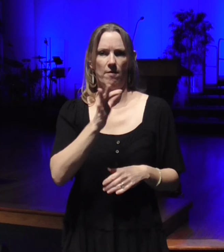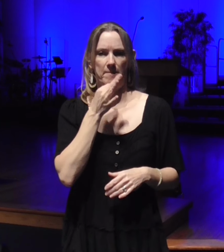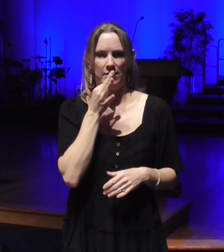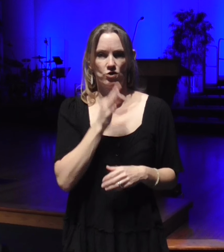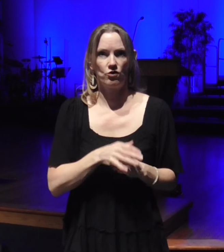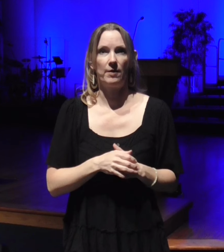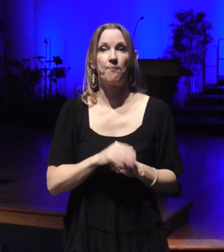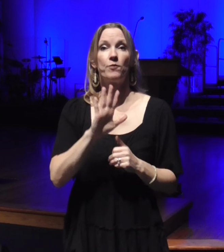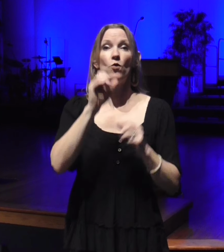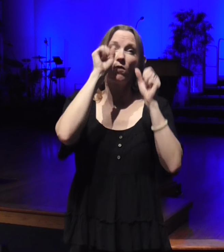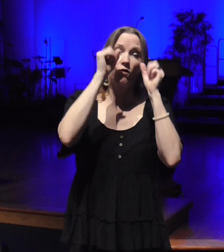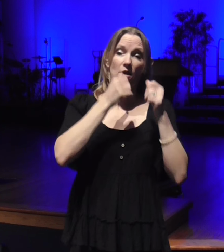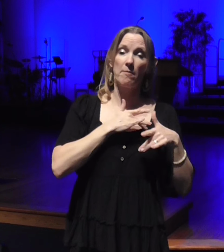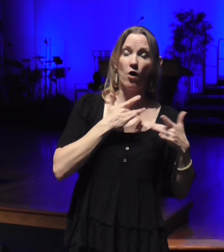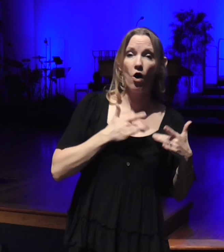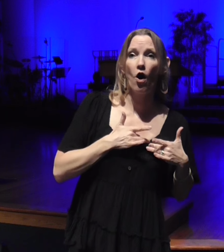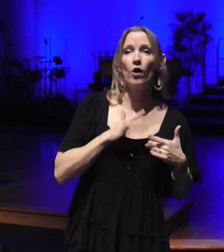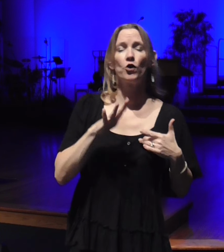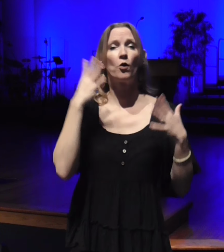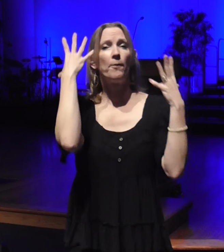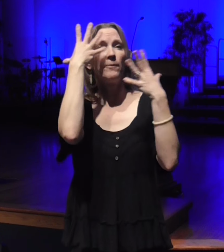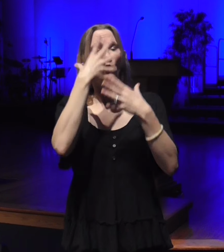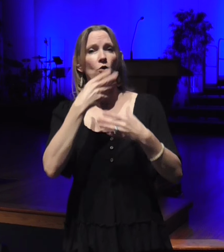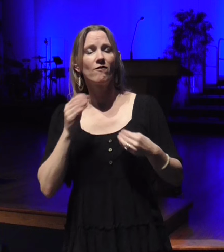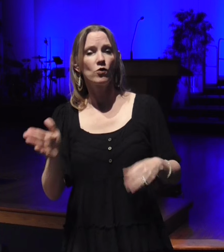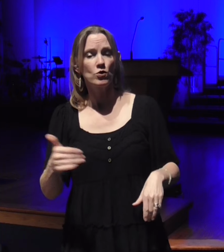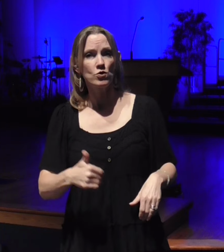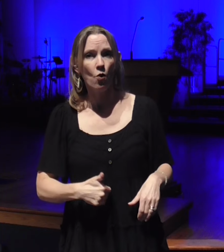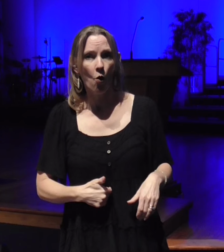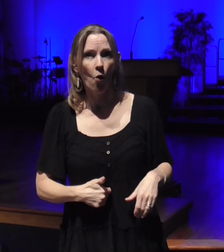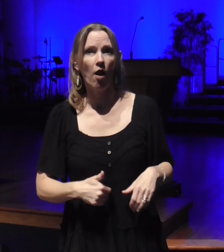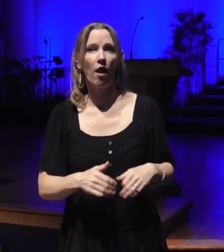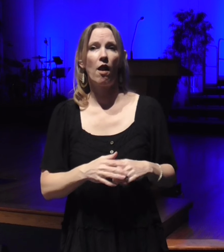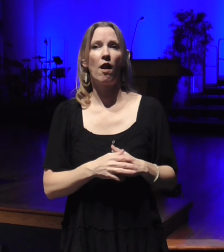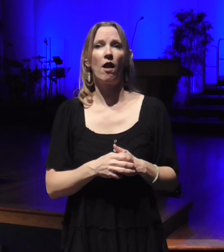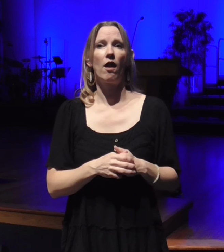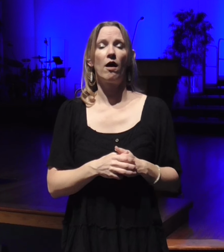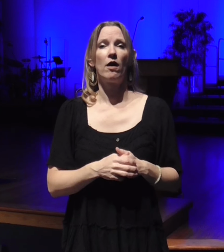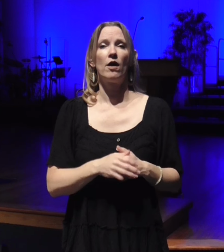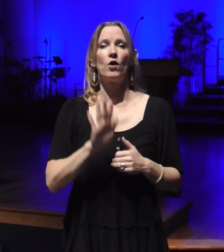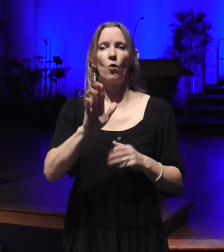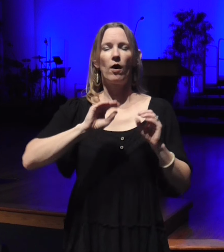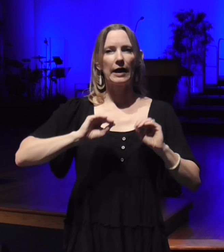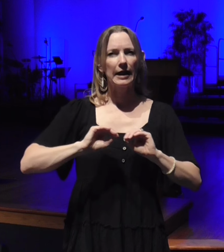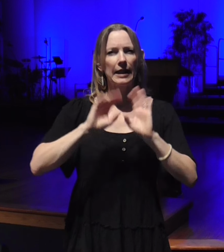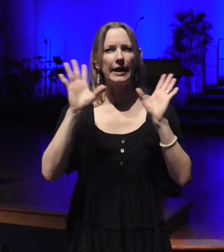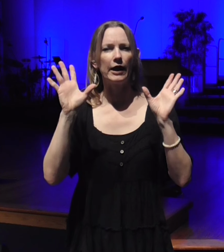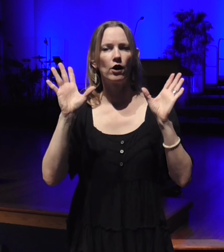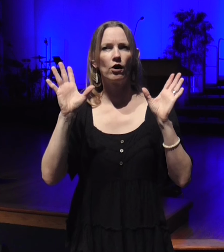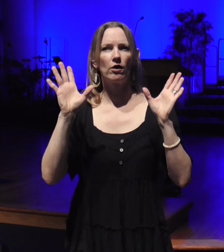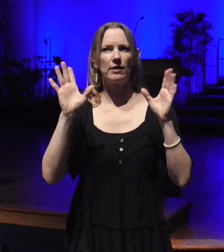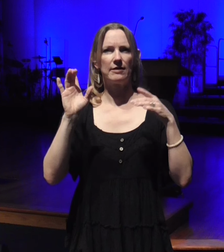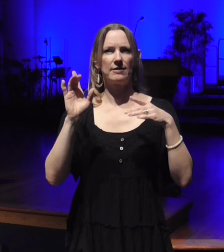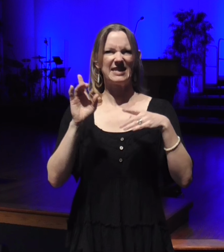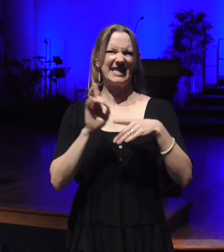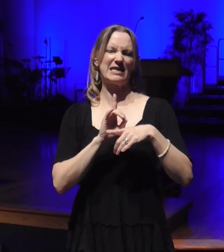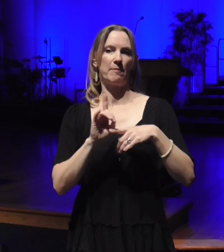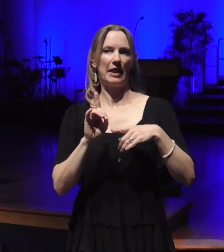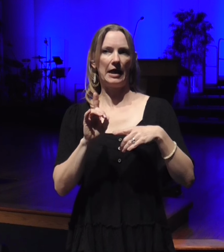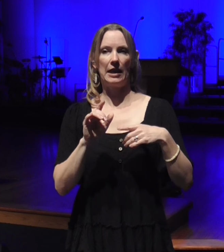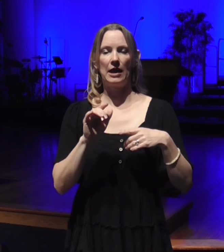your incredible heart, your beautiful soul, your clear discipline, and